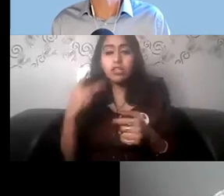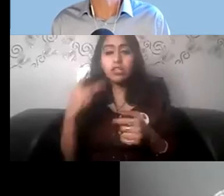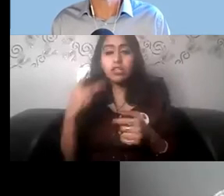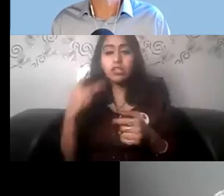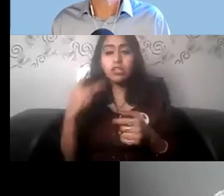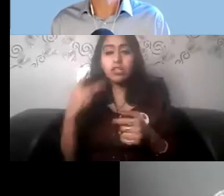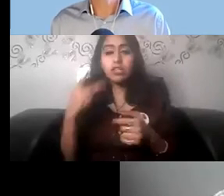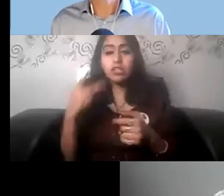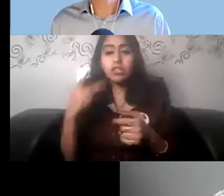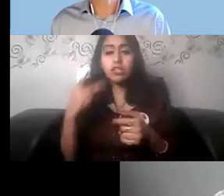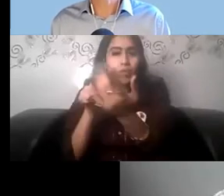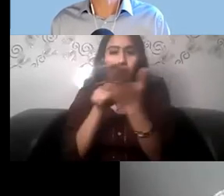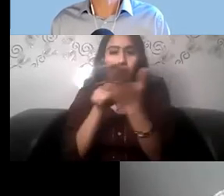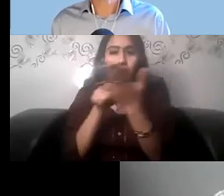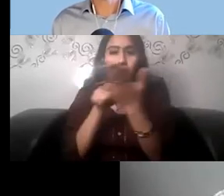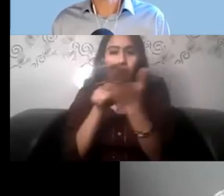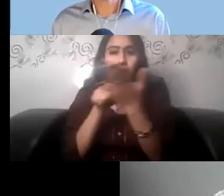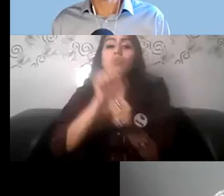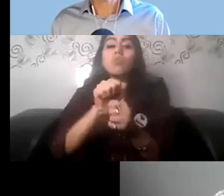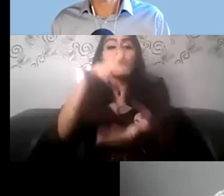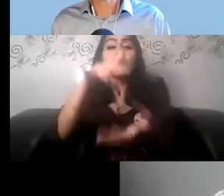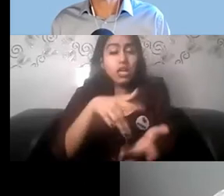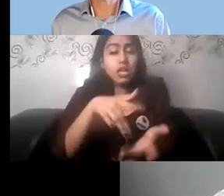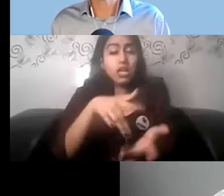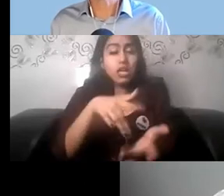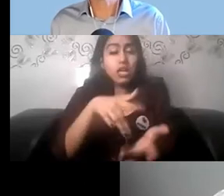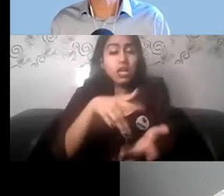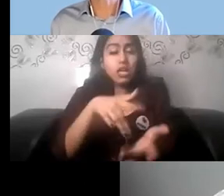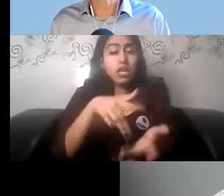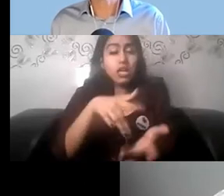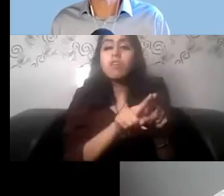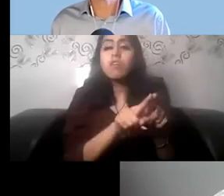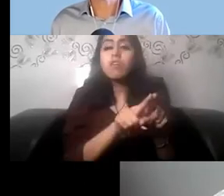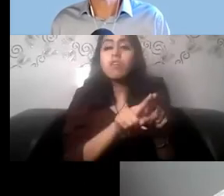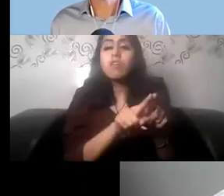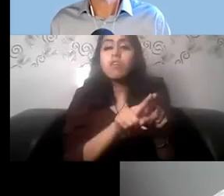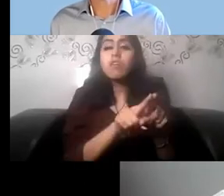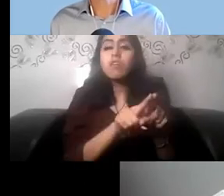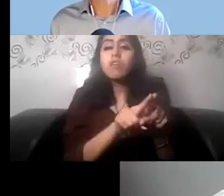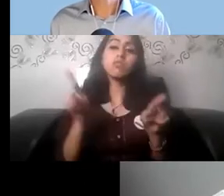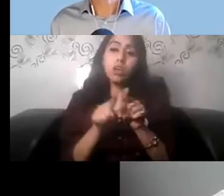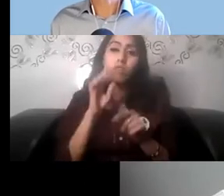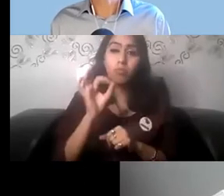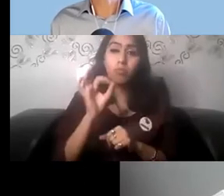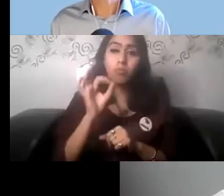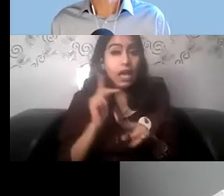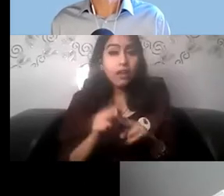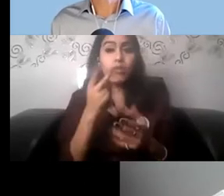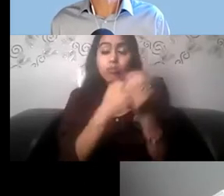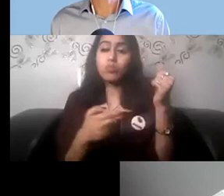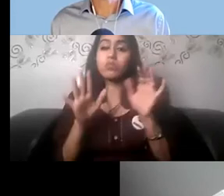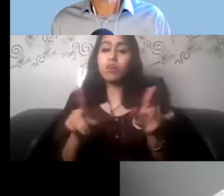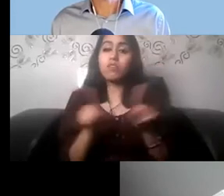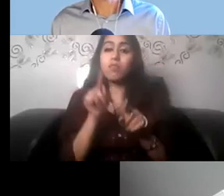today. In the workplace, the thing that demotivates people with disabilities is when they're not valued, and both of those